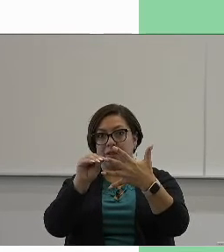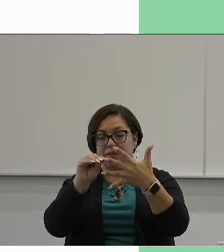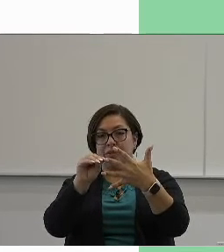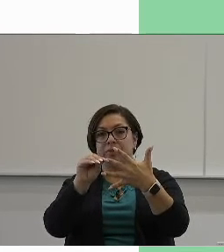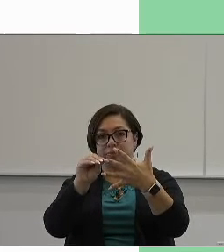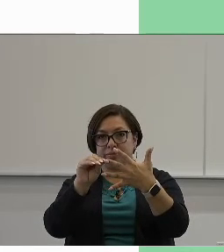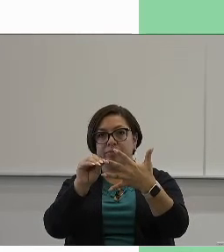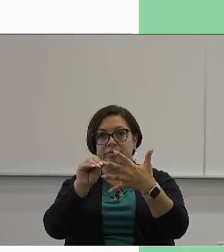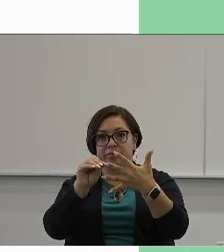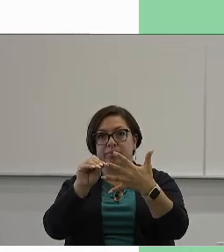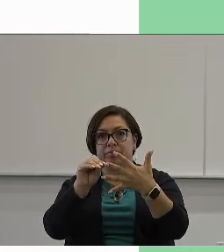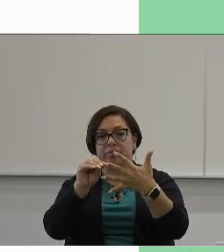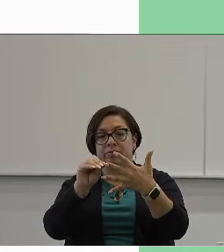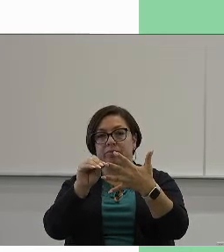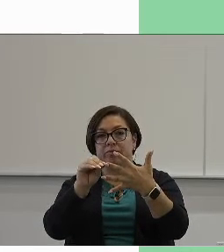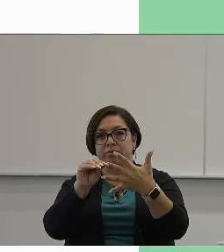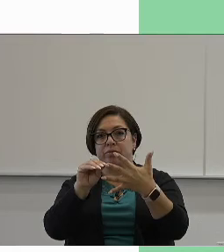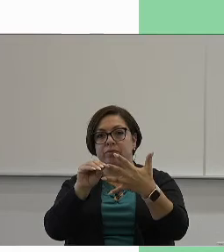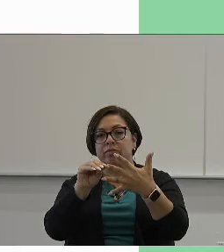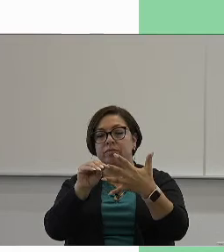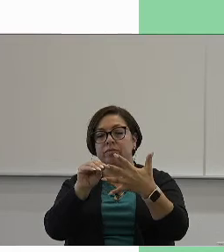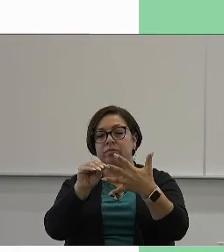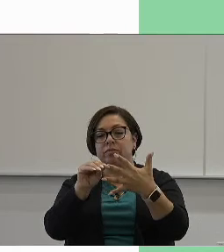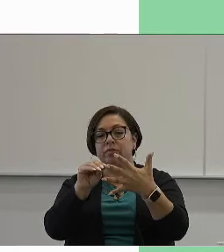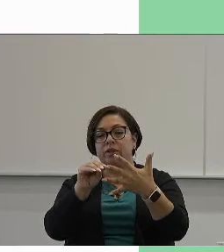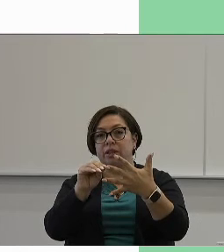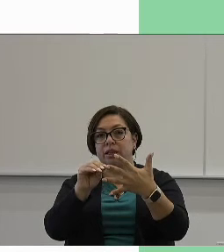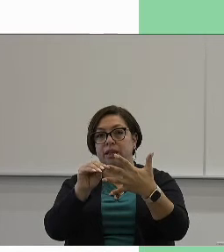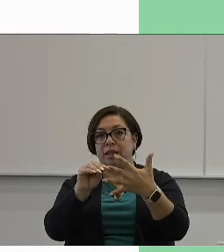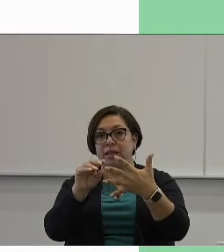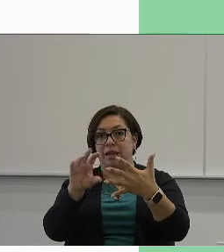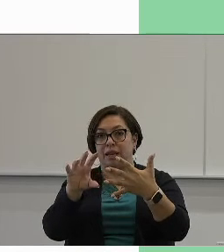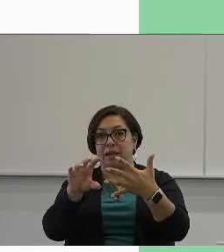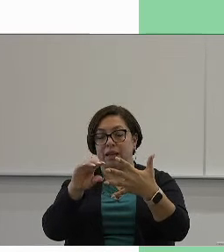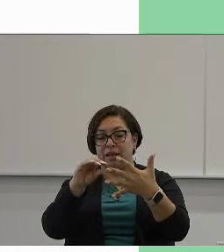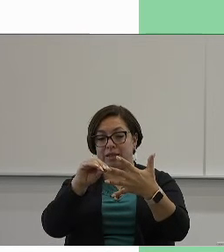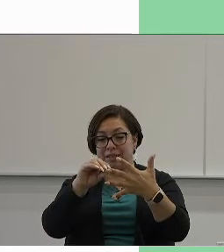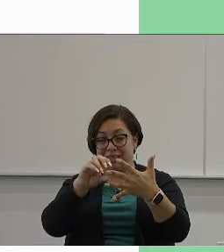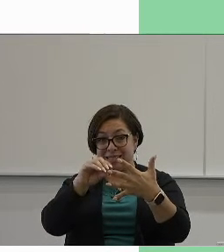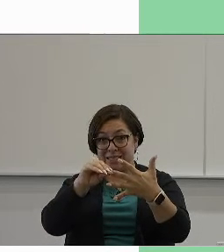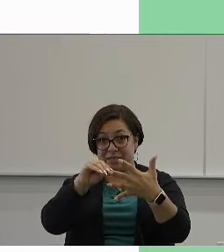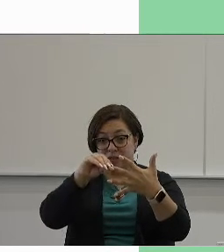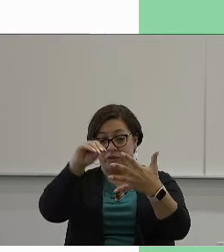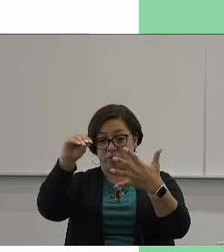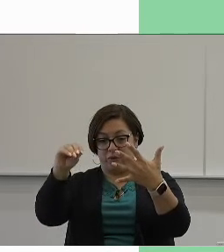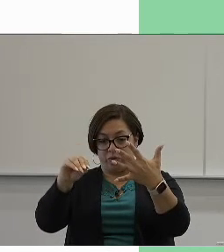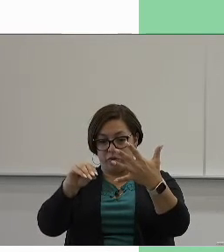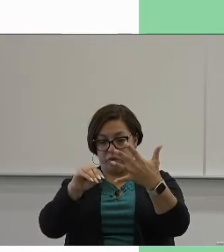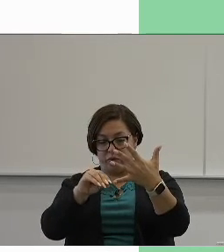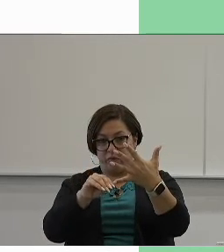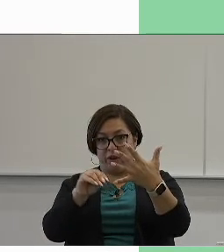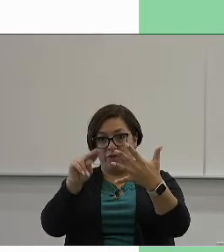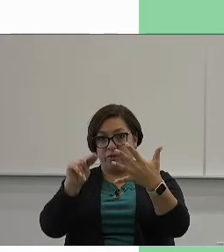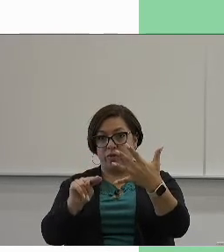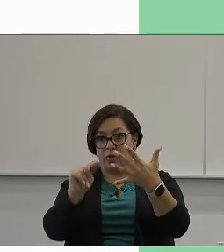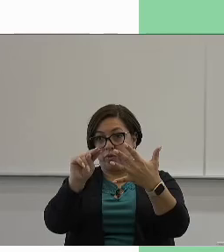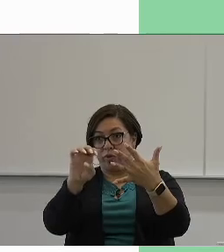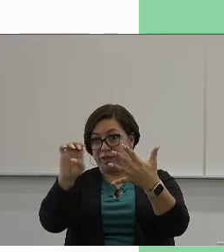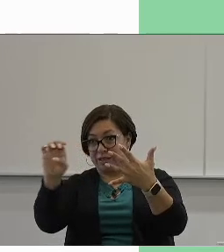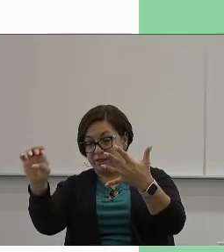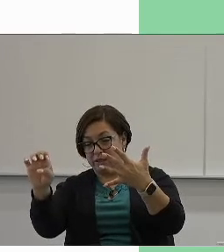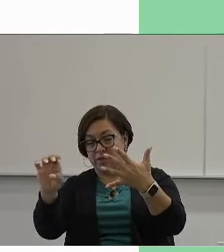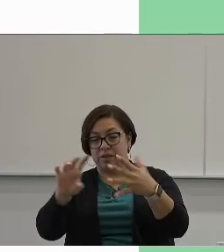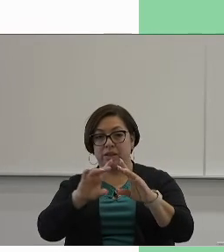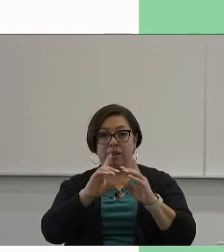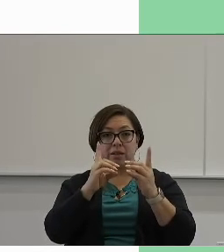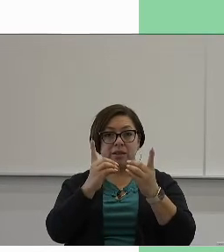on, again, a large portion of what used to be District 3 out to the northeast side there. And then District 6 takes